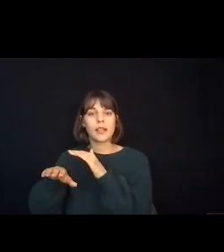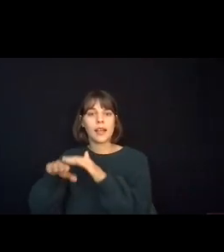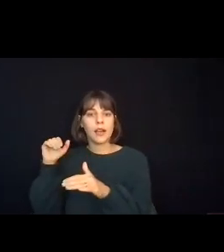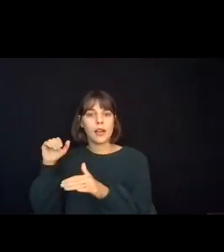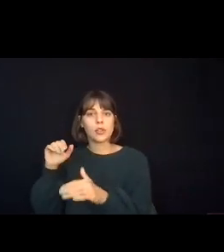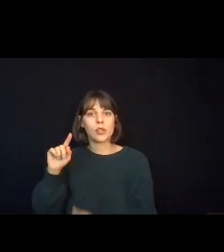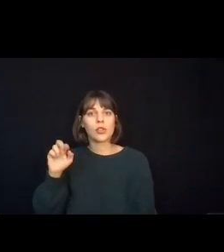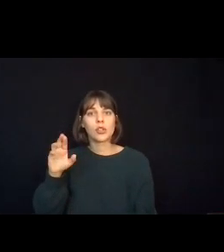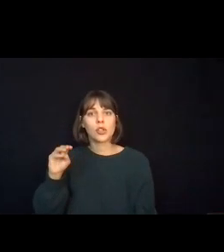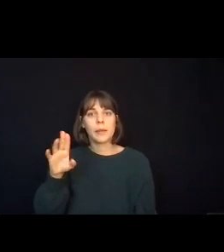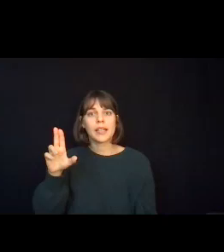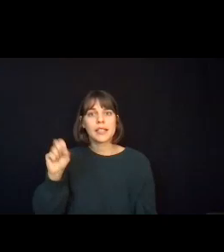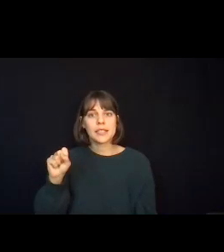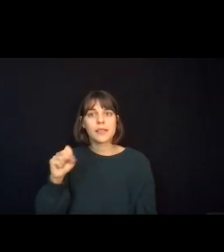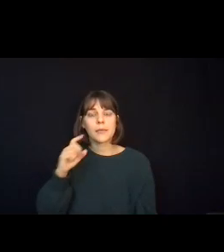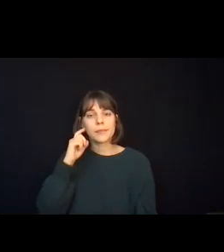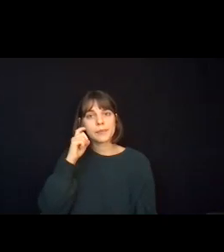terminus.